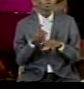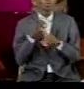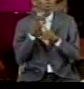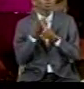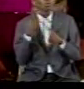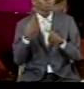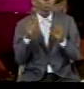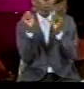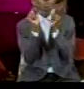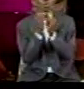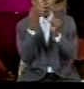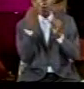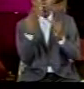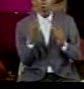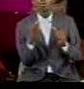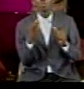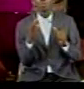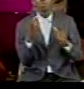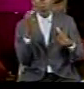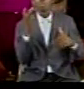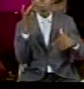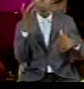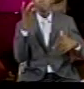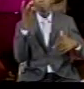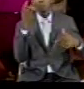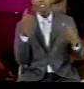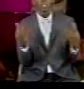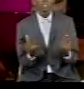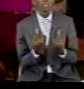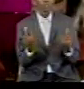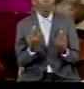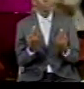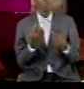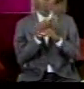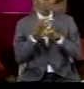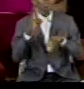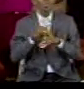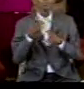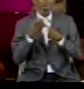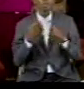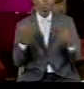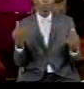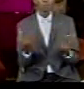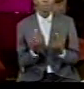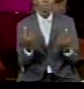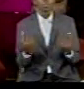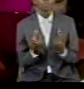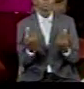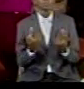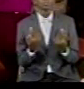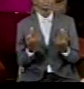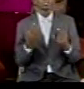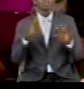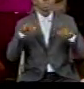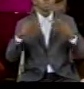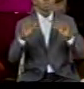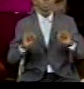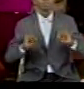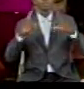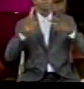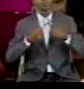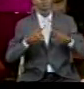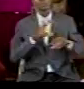Many people on YouTube tonight testified of freedom from sin, giving their lives to Jesus Christ. Linda